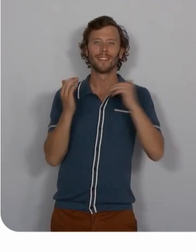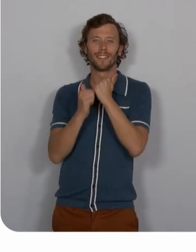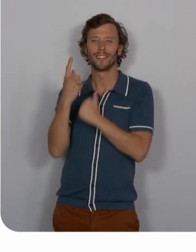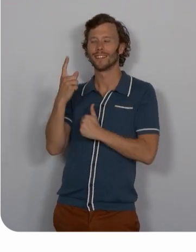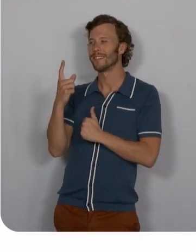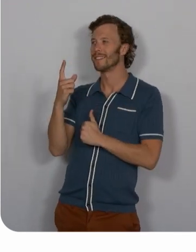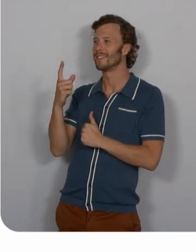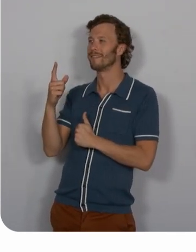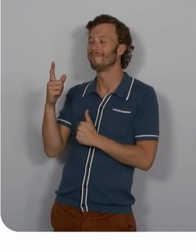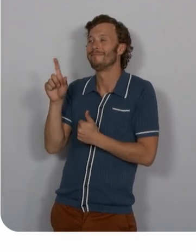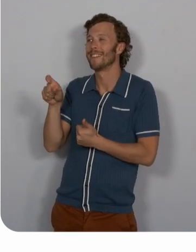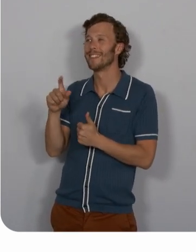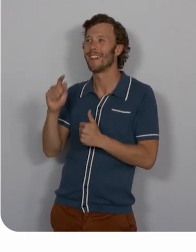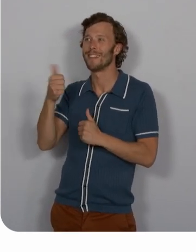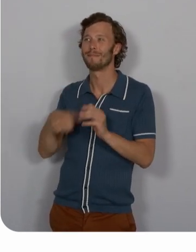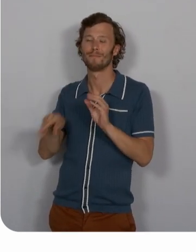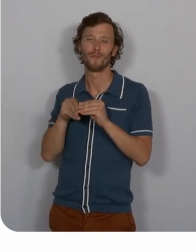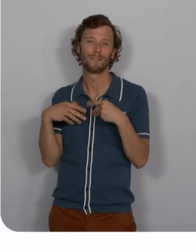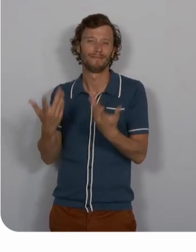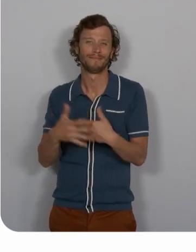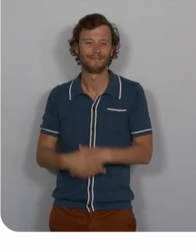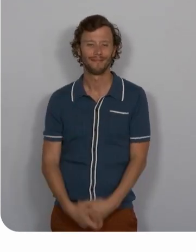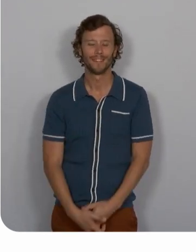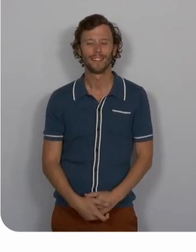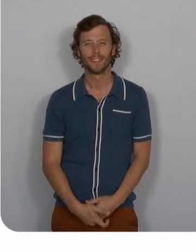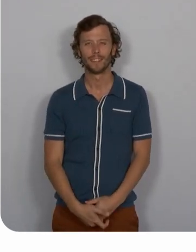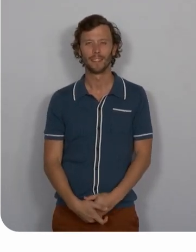doing some last-minute planning.